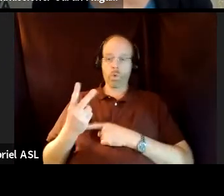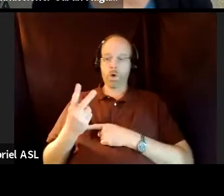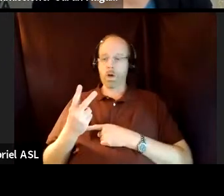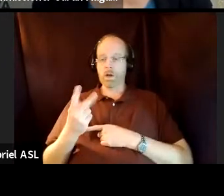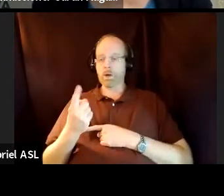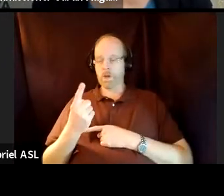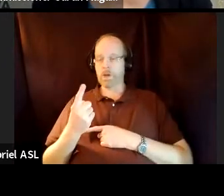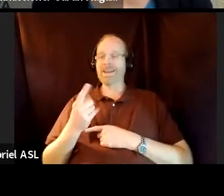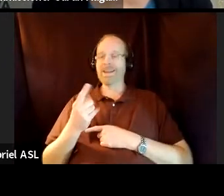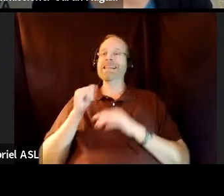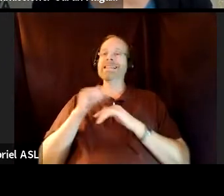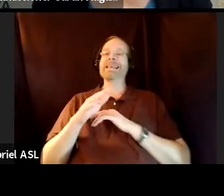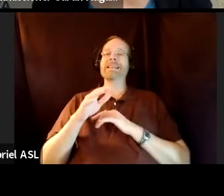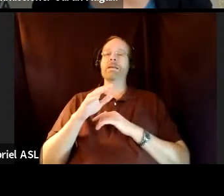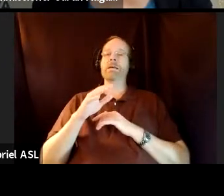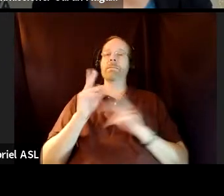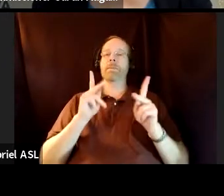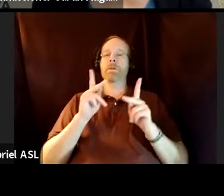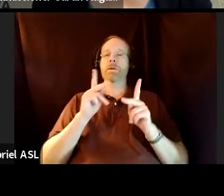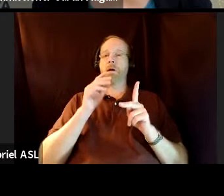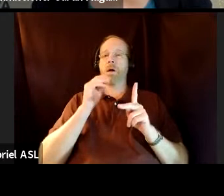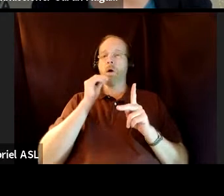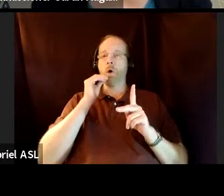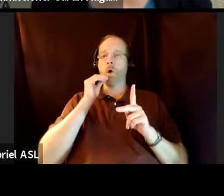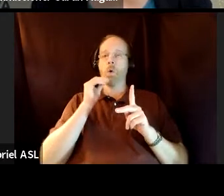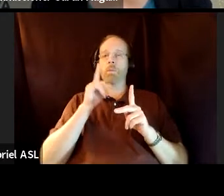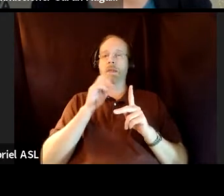the homeless population out of the